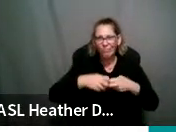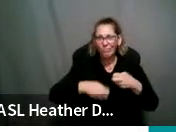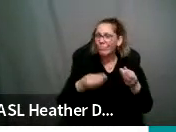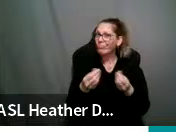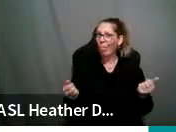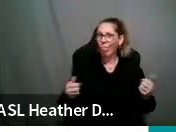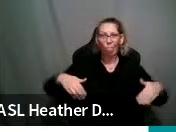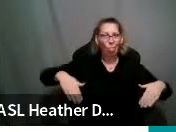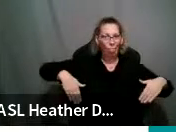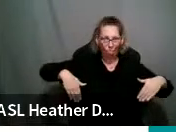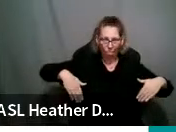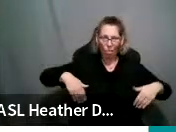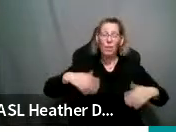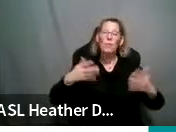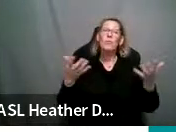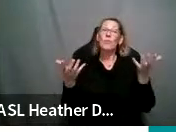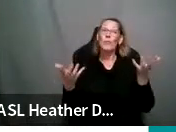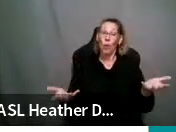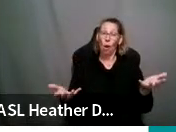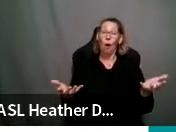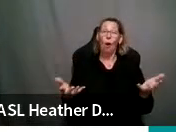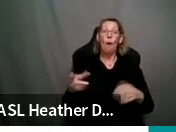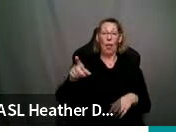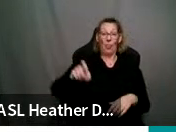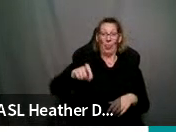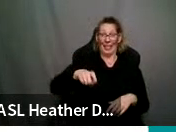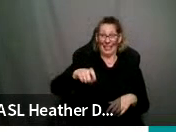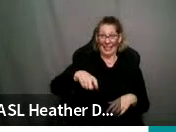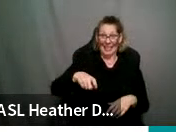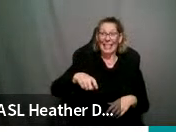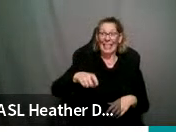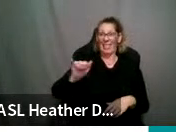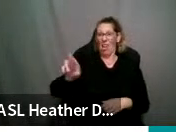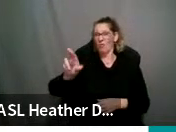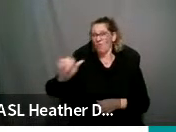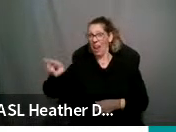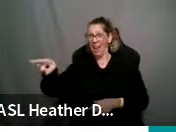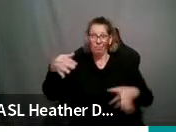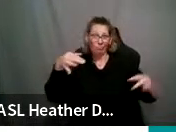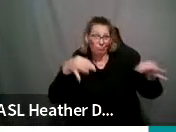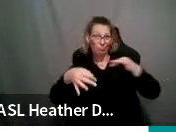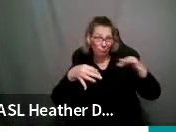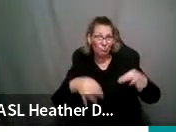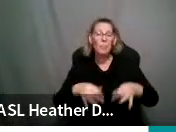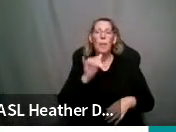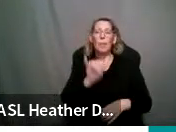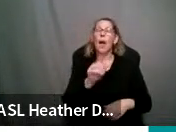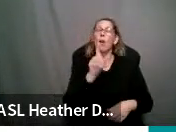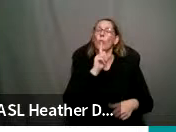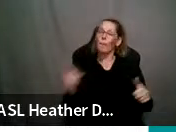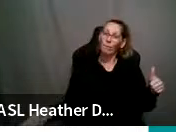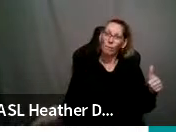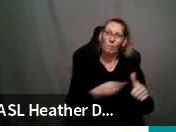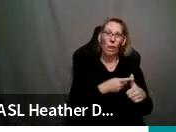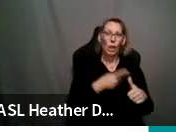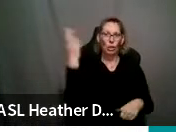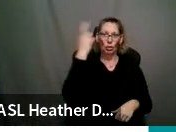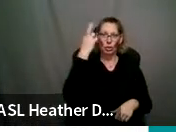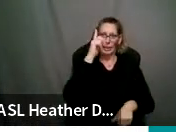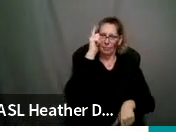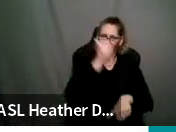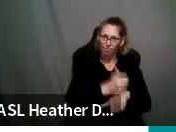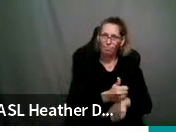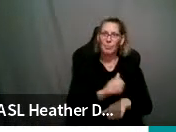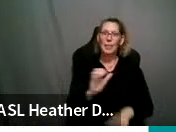unresolved. So the purpose and need that Ray described was actually the original purpose and need for the CRC,